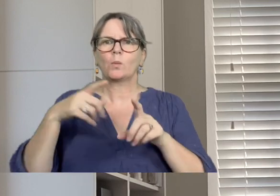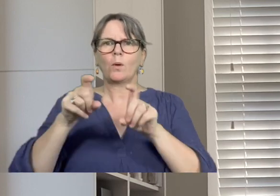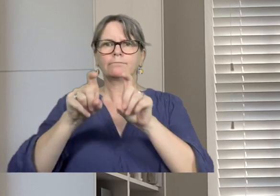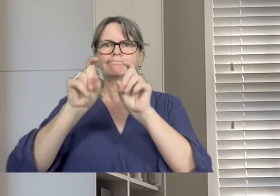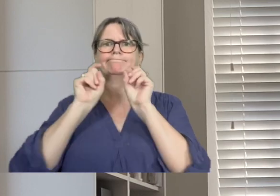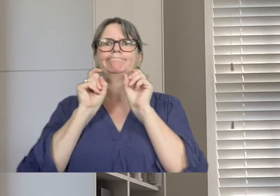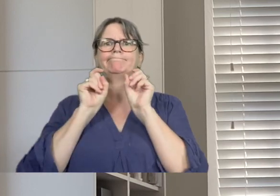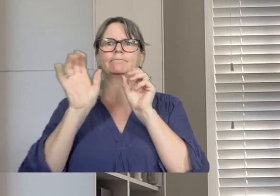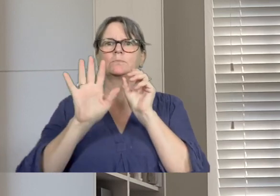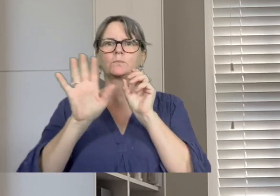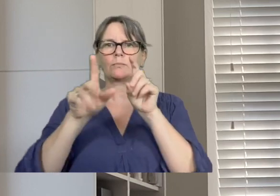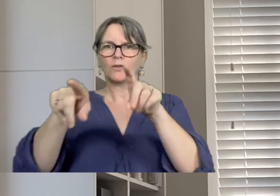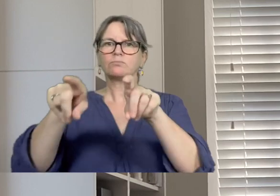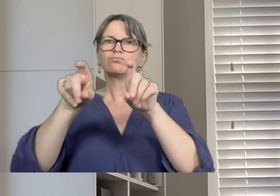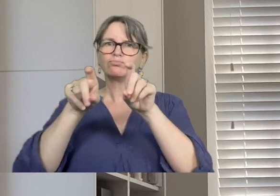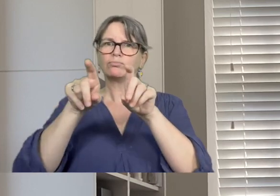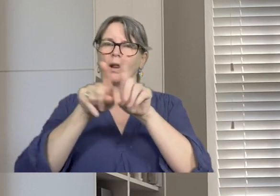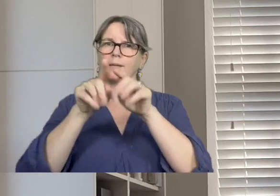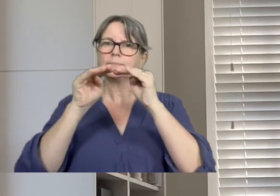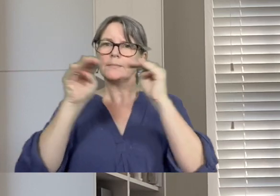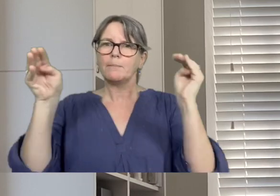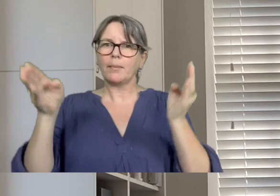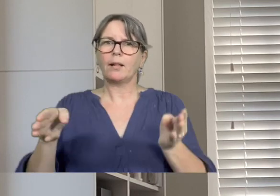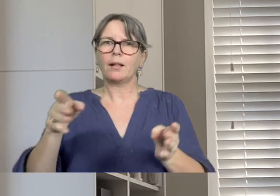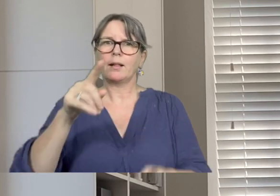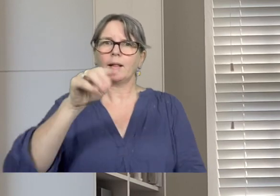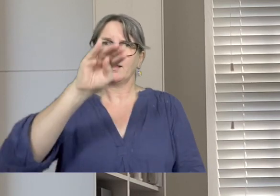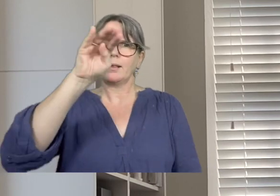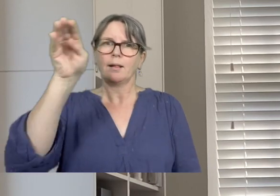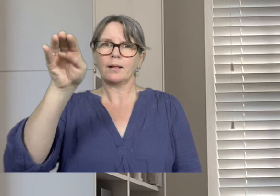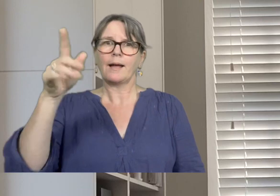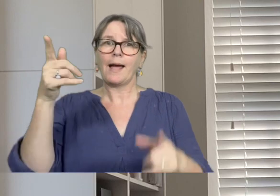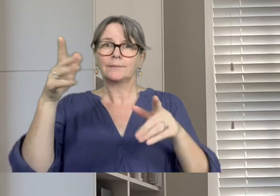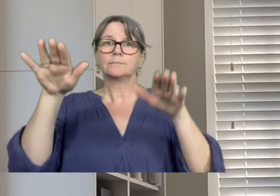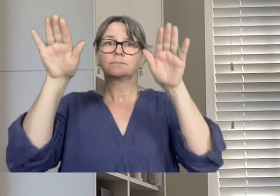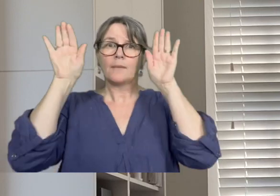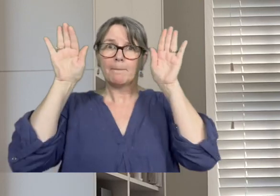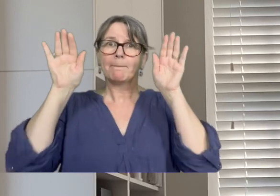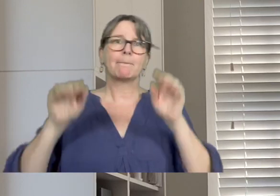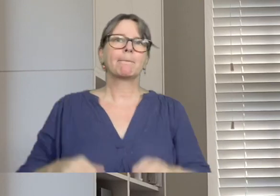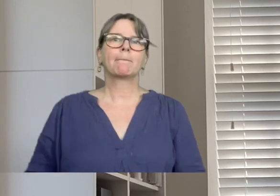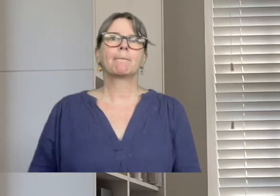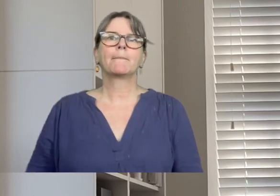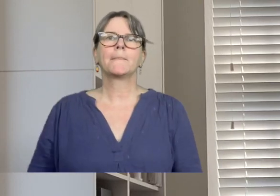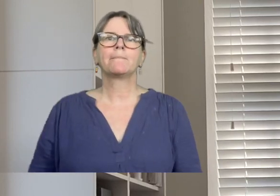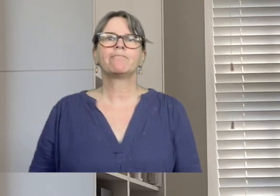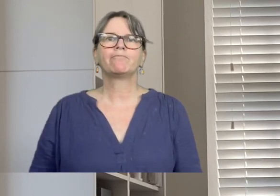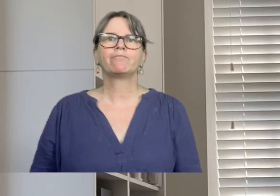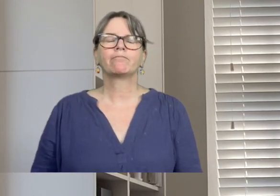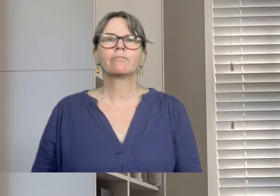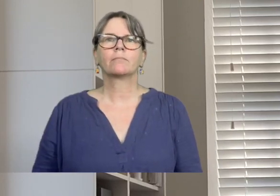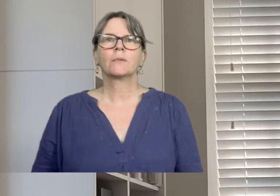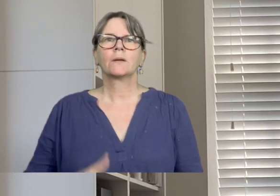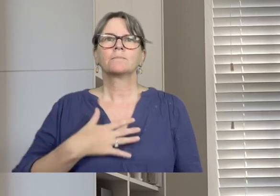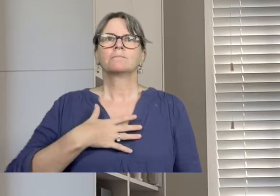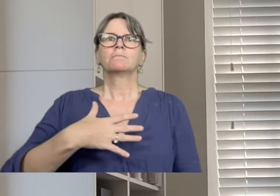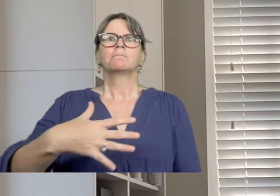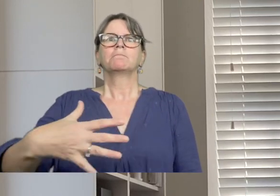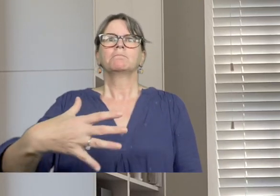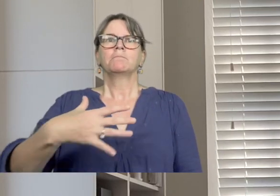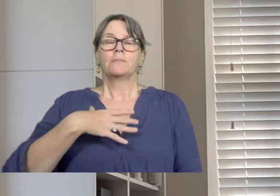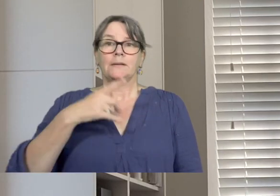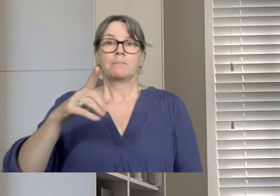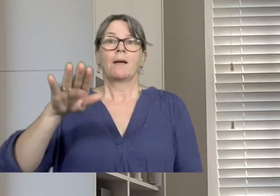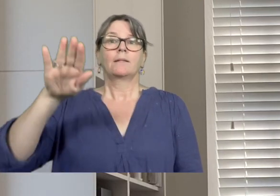these knees lift, we don't want to curl so that the tail lifts. We want to keep that tail heavy on the ball. We're going to reach the fingers to the ceiling. So I do 2